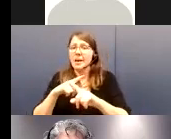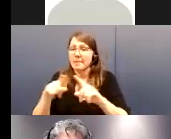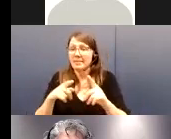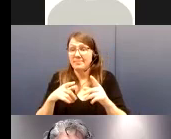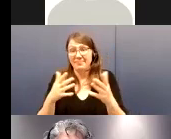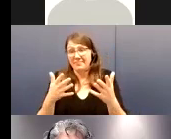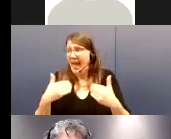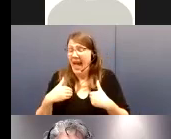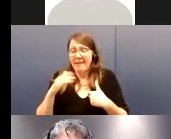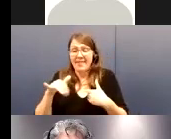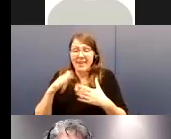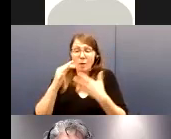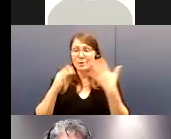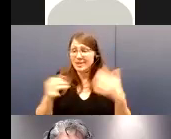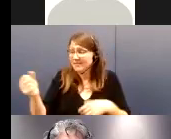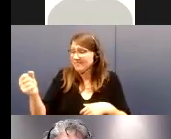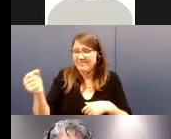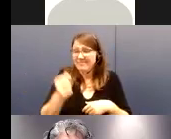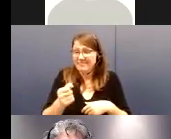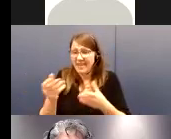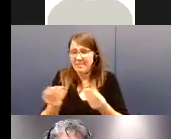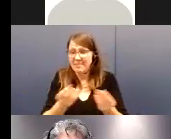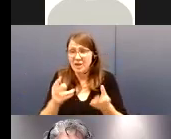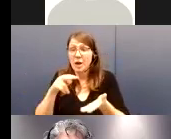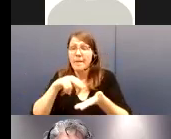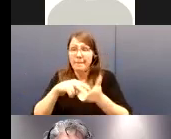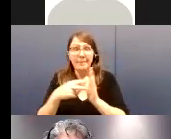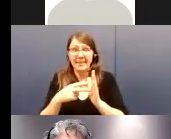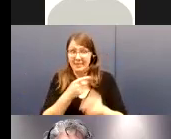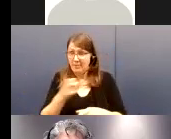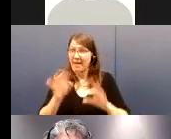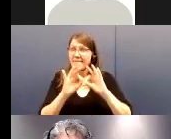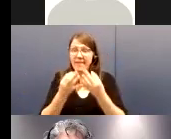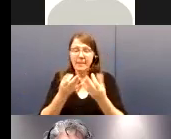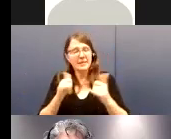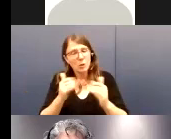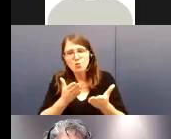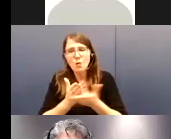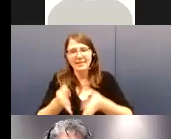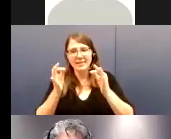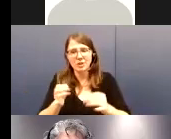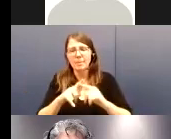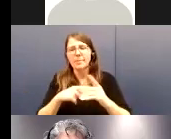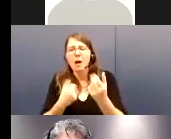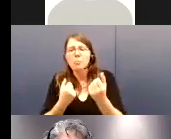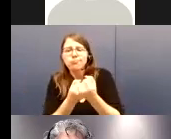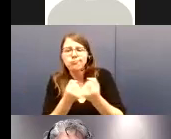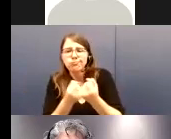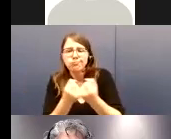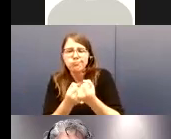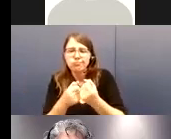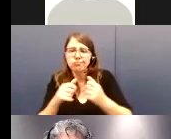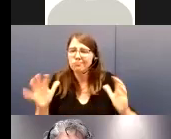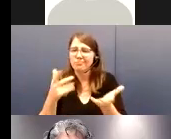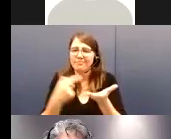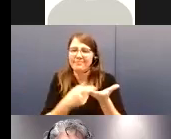resolution that leaves the decision-making with your family, right? And the one that I know Laura said she